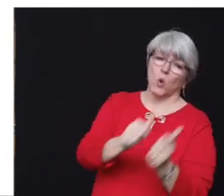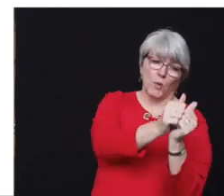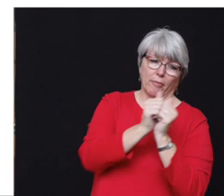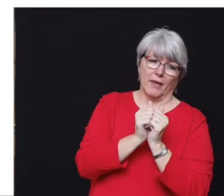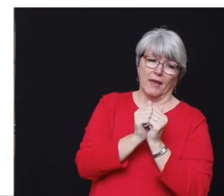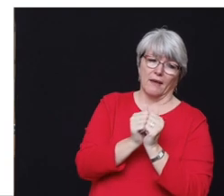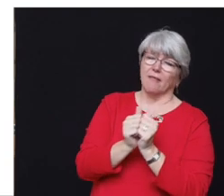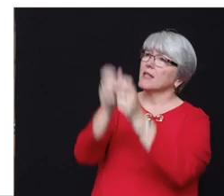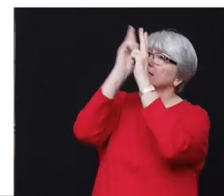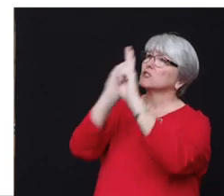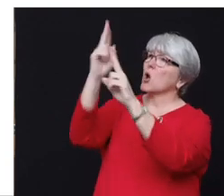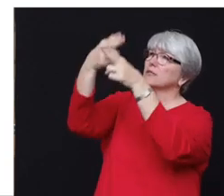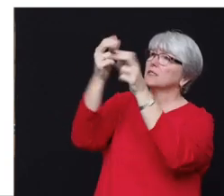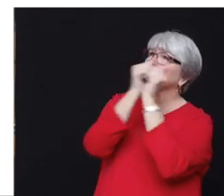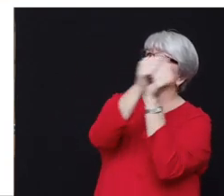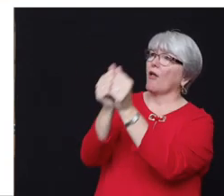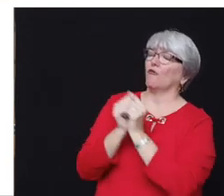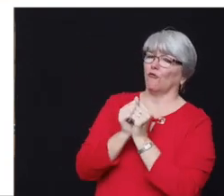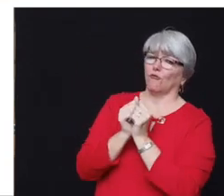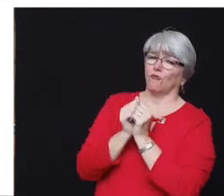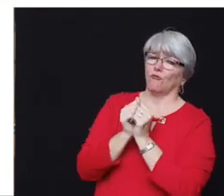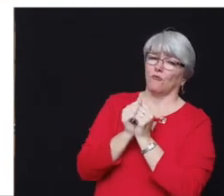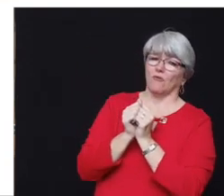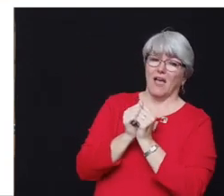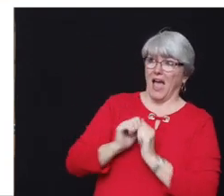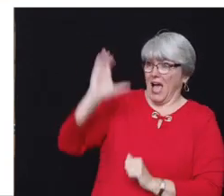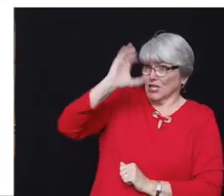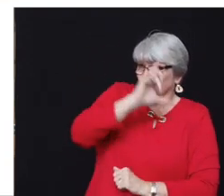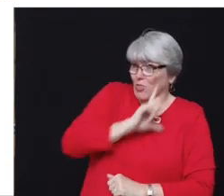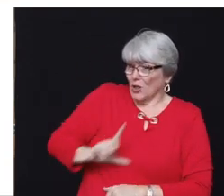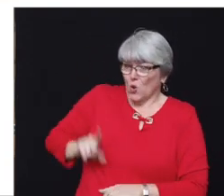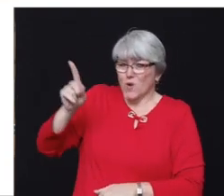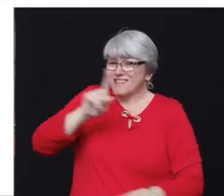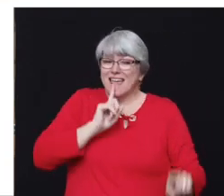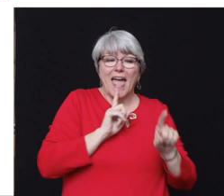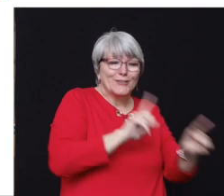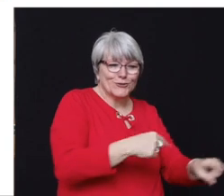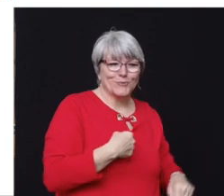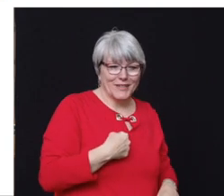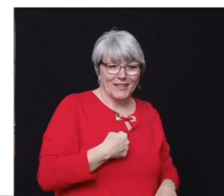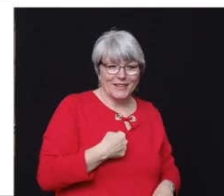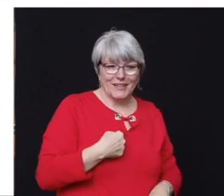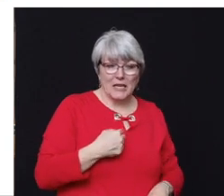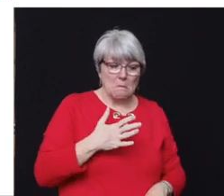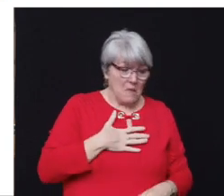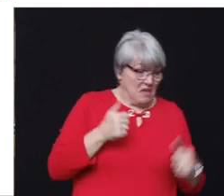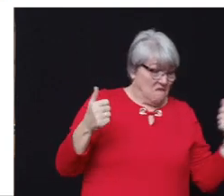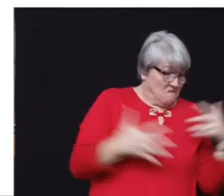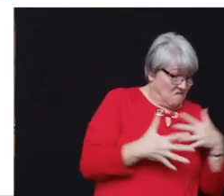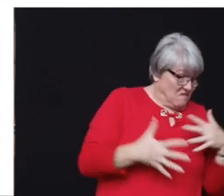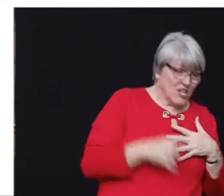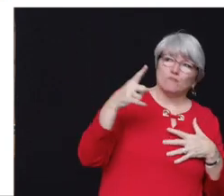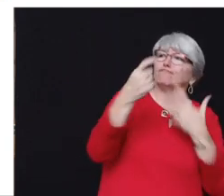us exalt His name together. I sought the Lord, and He answered me. He delivered me